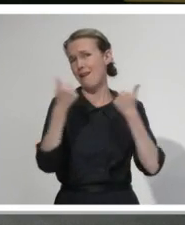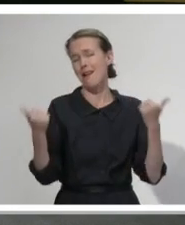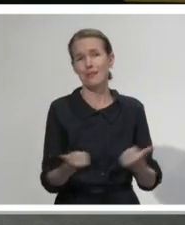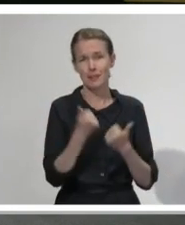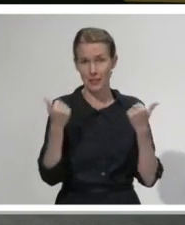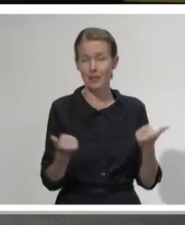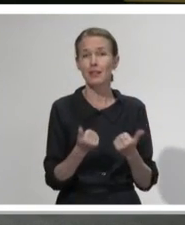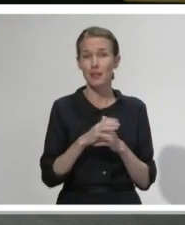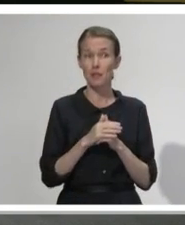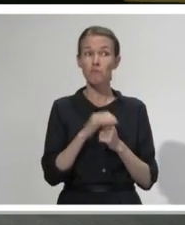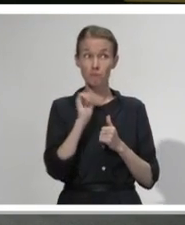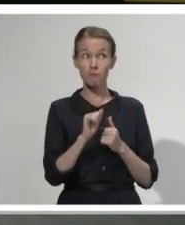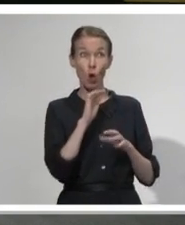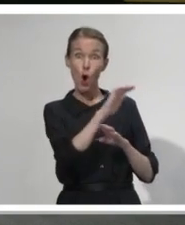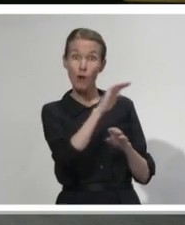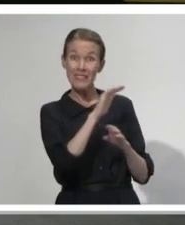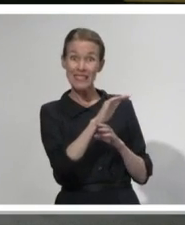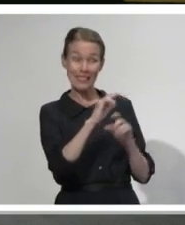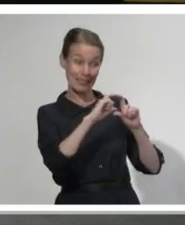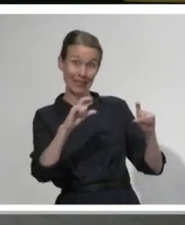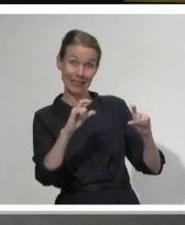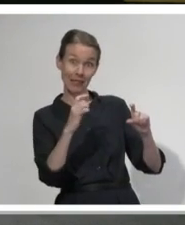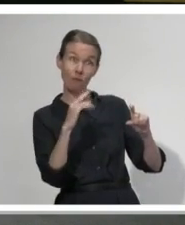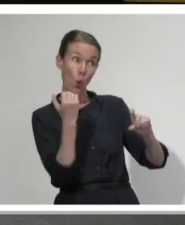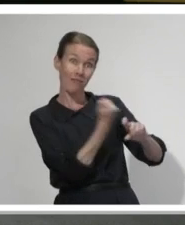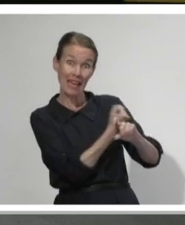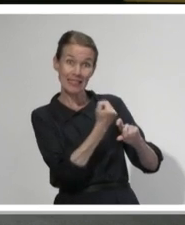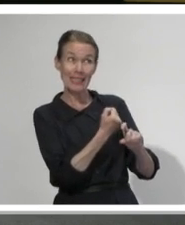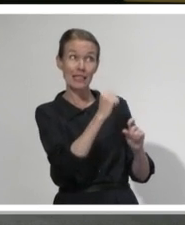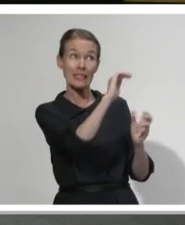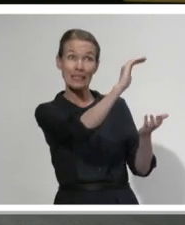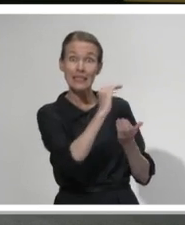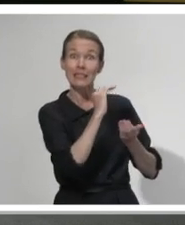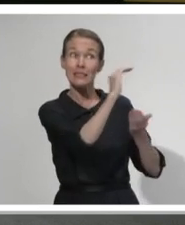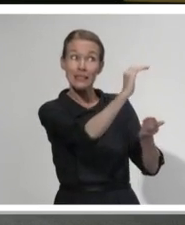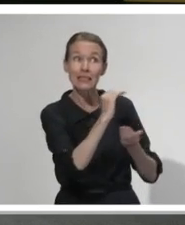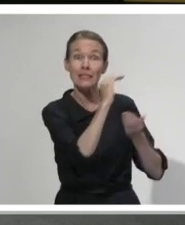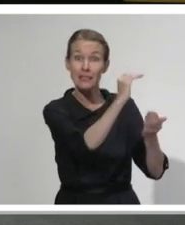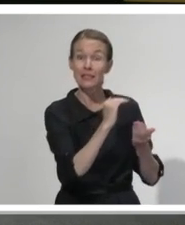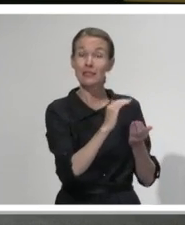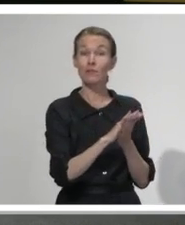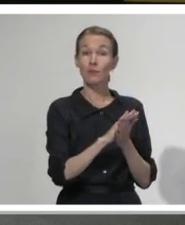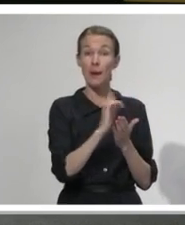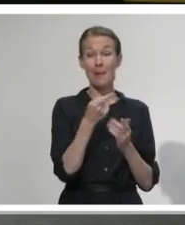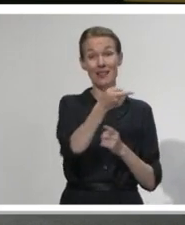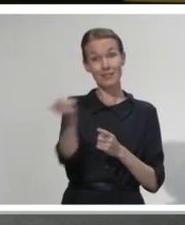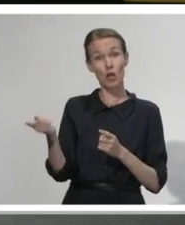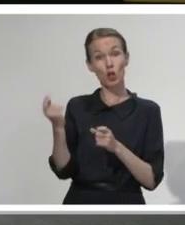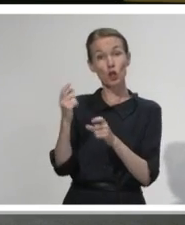continue to get more vaccine coming into the country, but there has been a request from the sector, as well